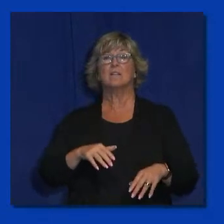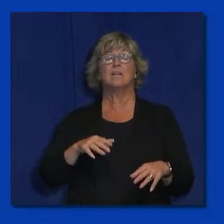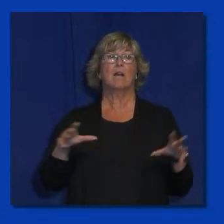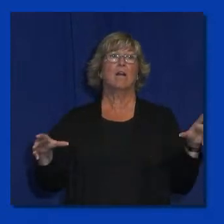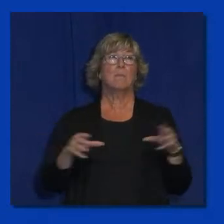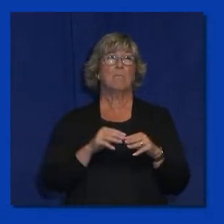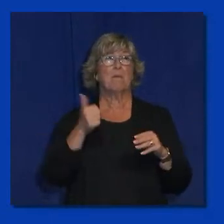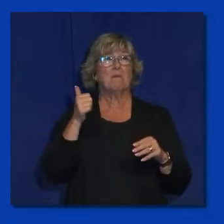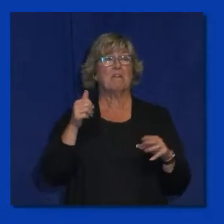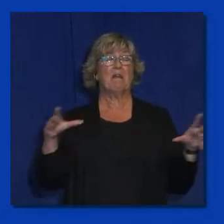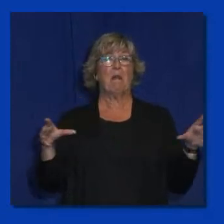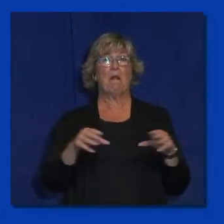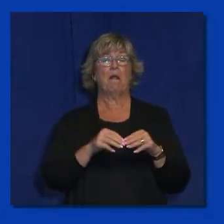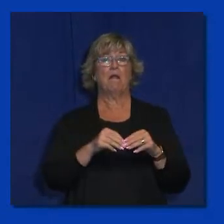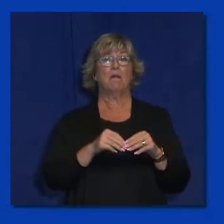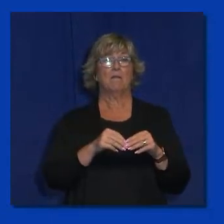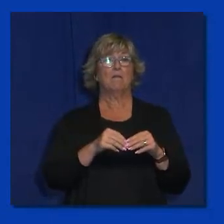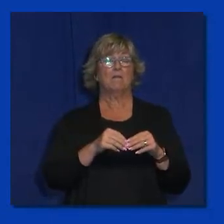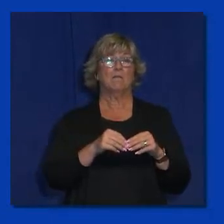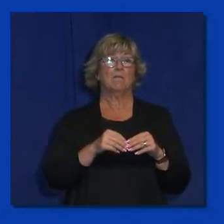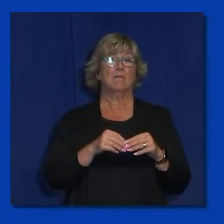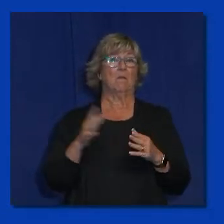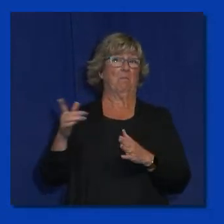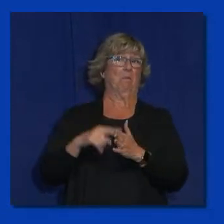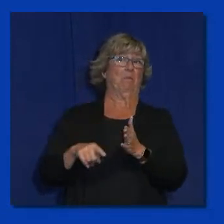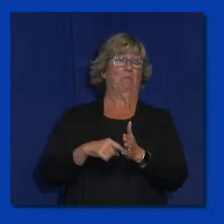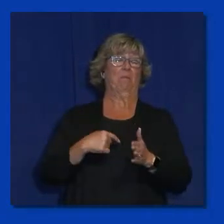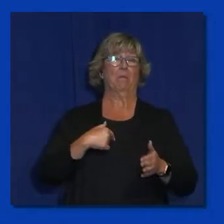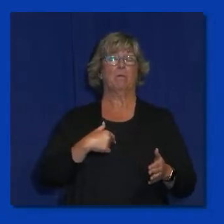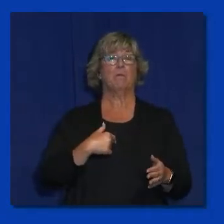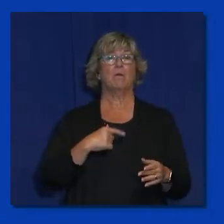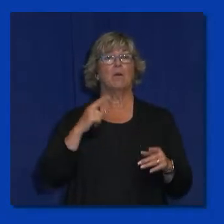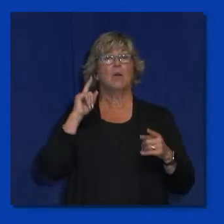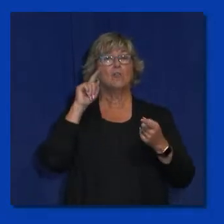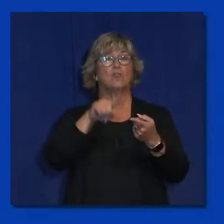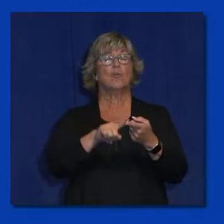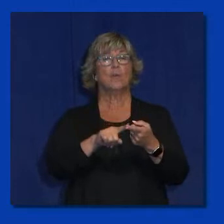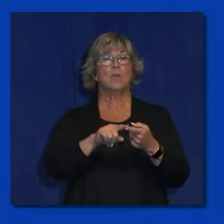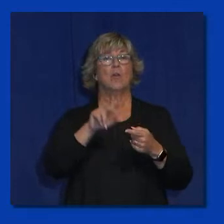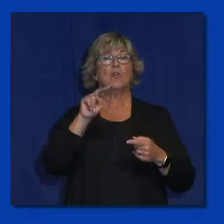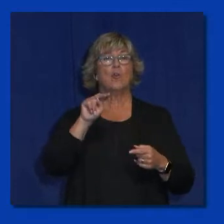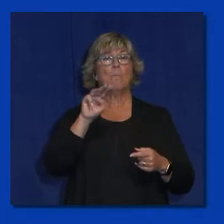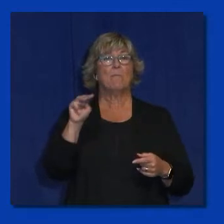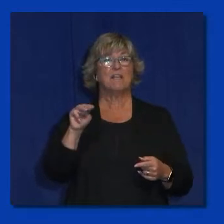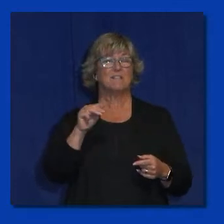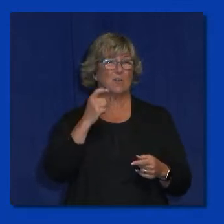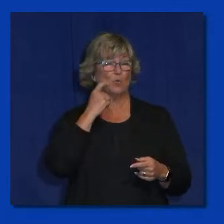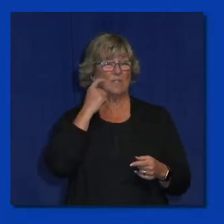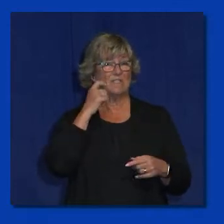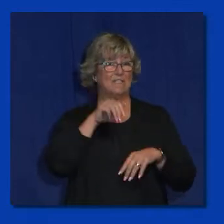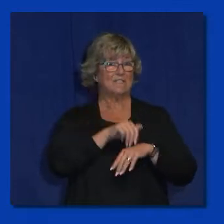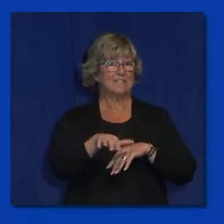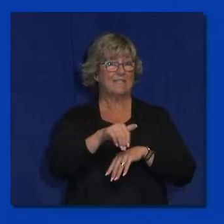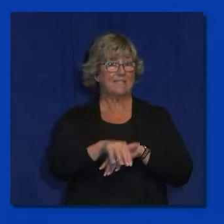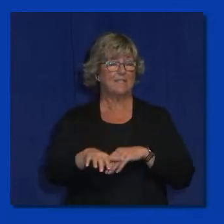total, PolitiFact me on that, to New Mexico recently because of